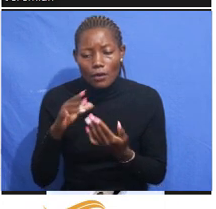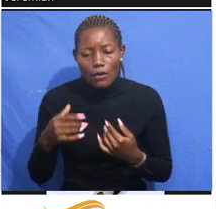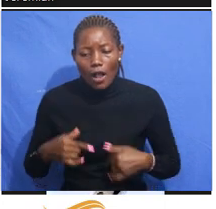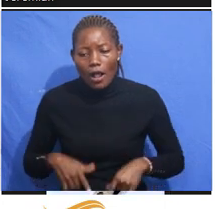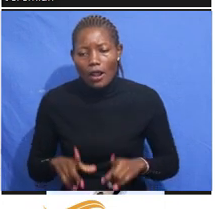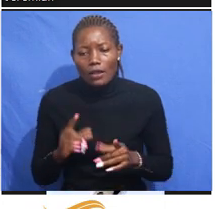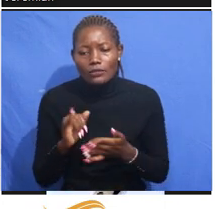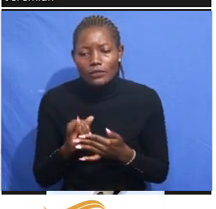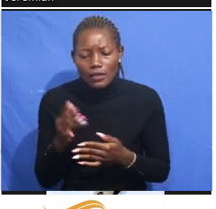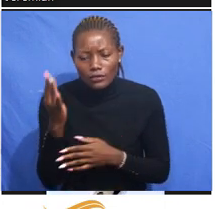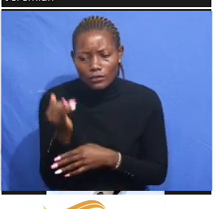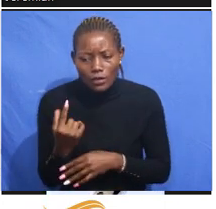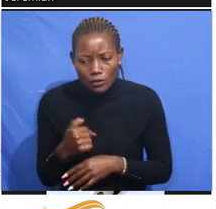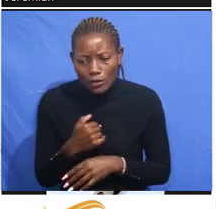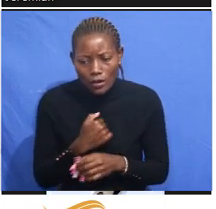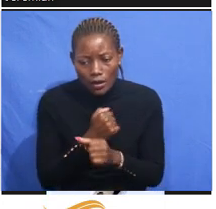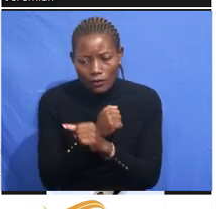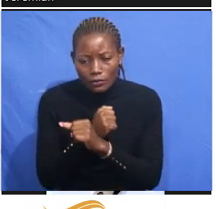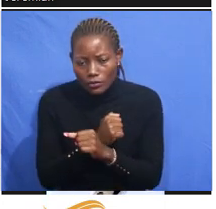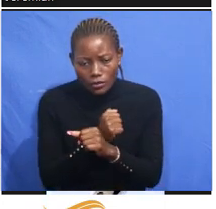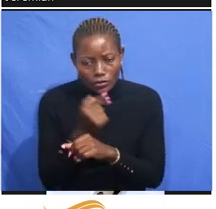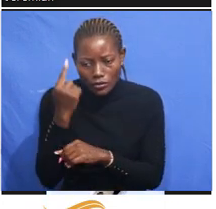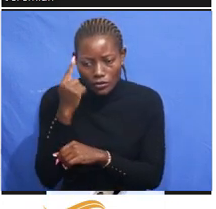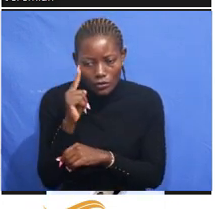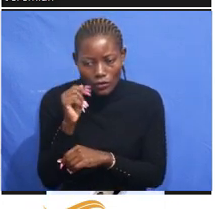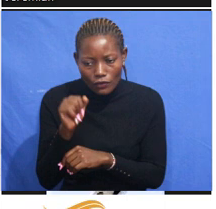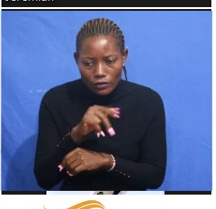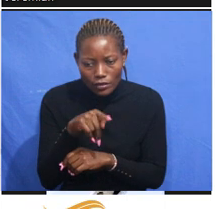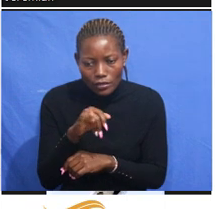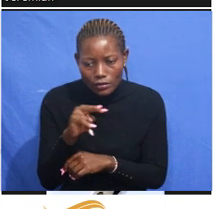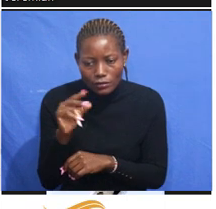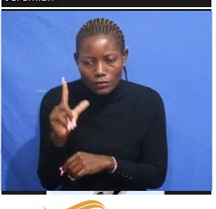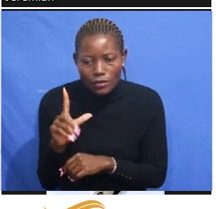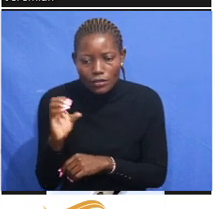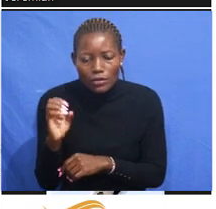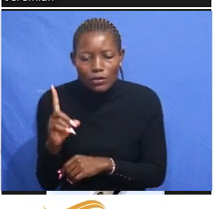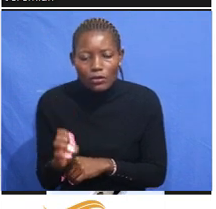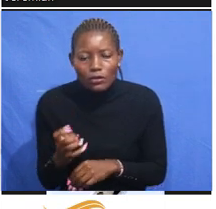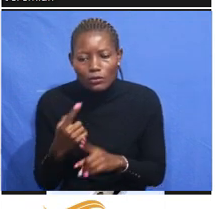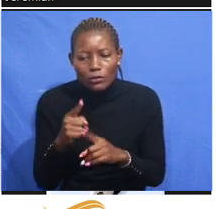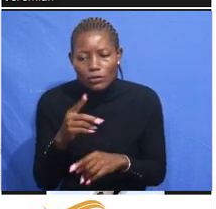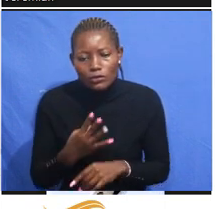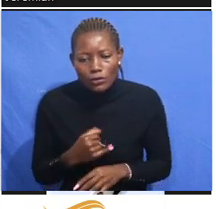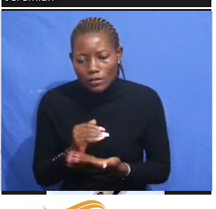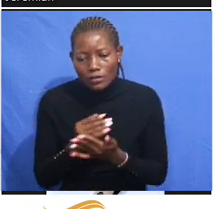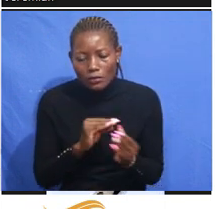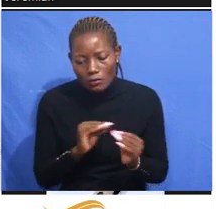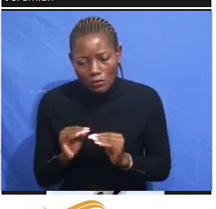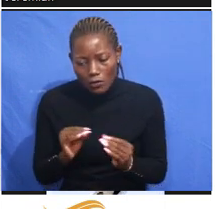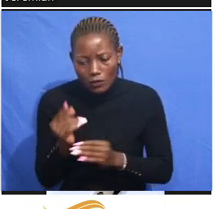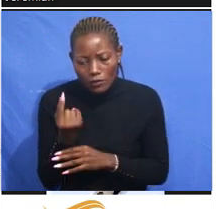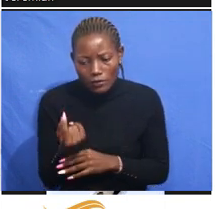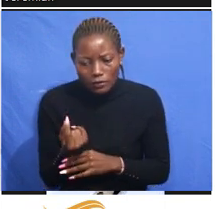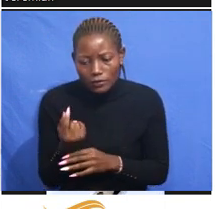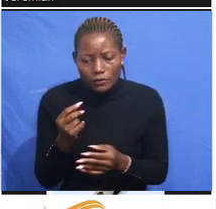allows that because there is protection of the spinal cord, but you need some degree of movement. So the axial